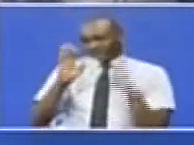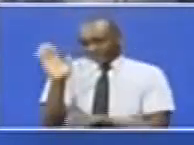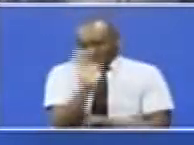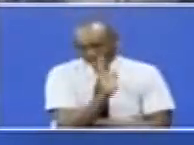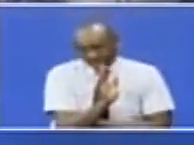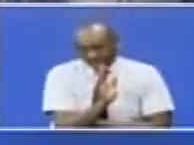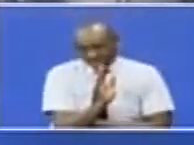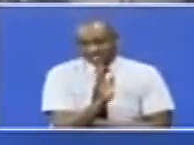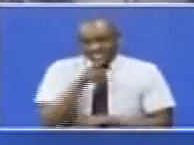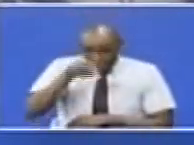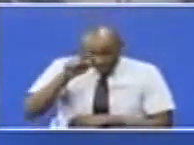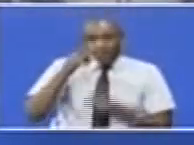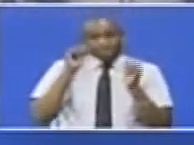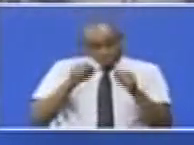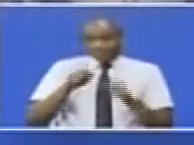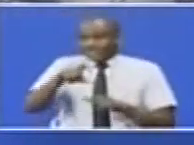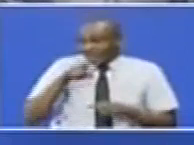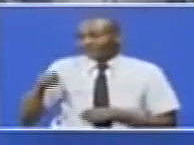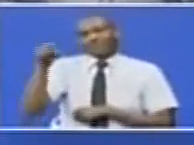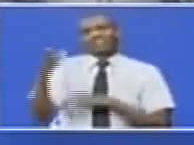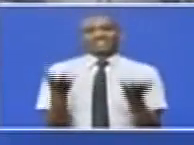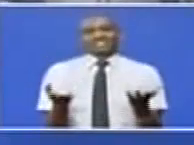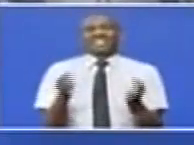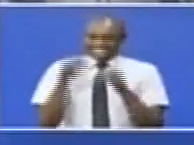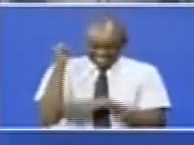houses, driving the demand for this kind of business